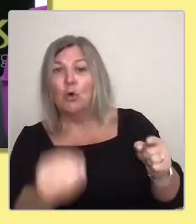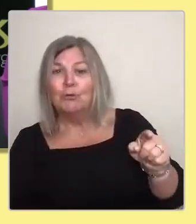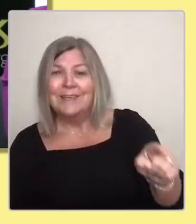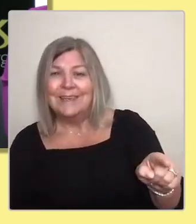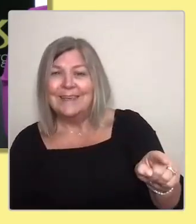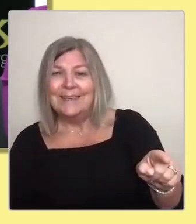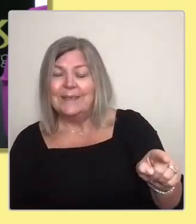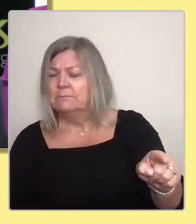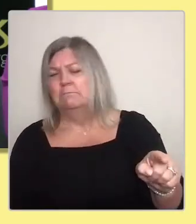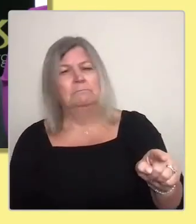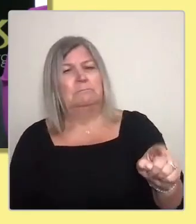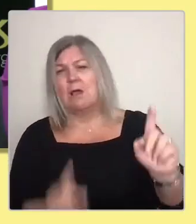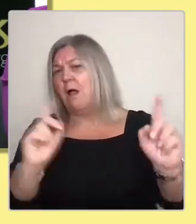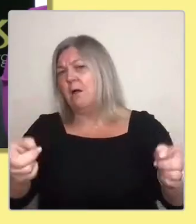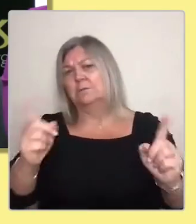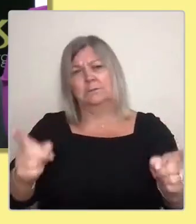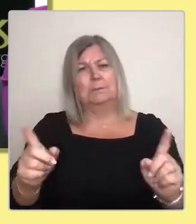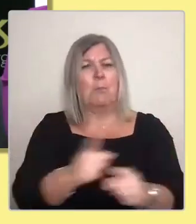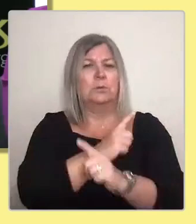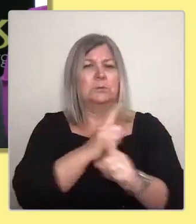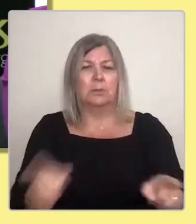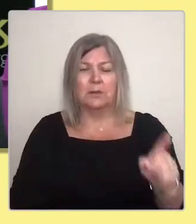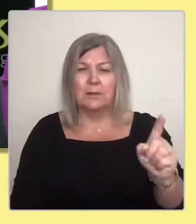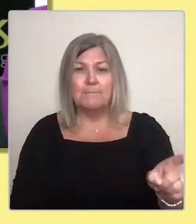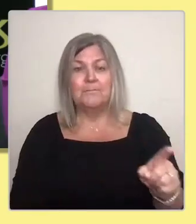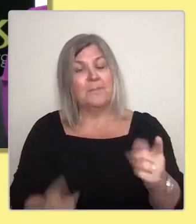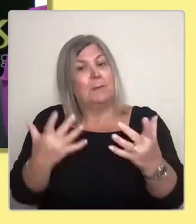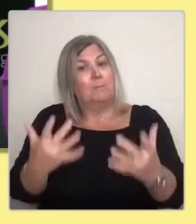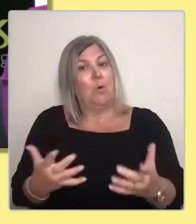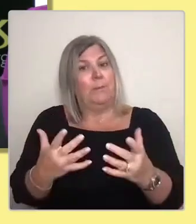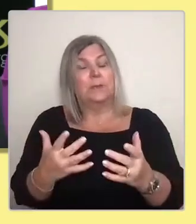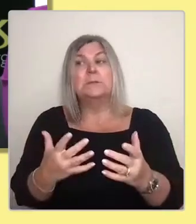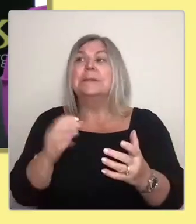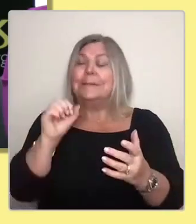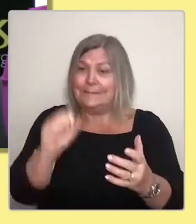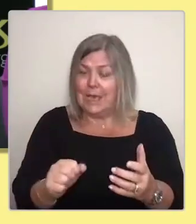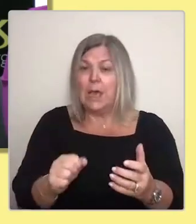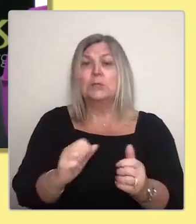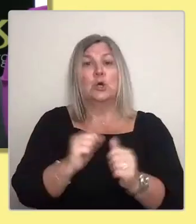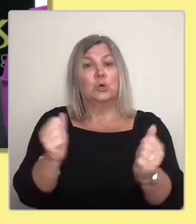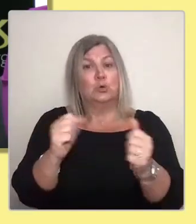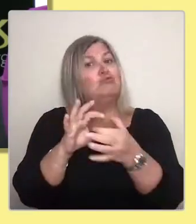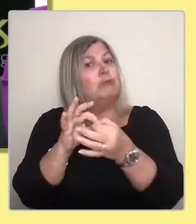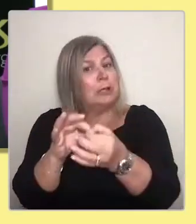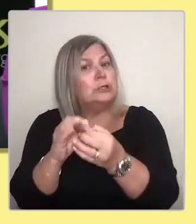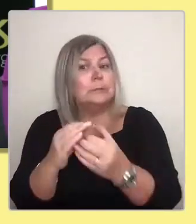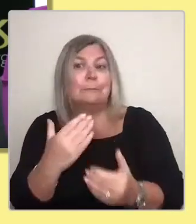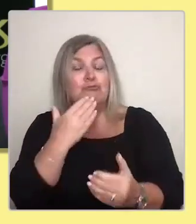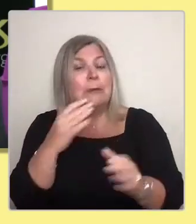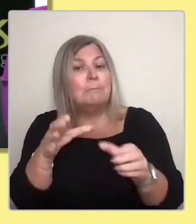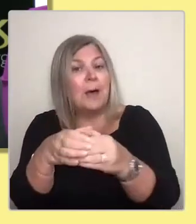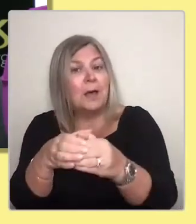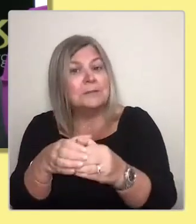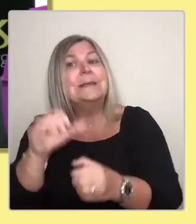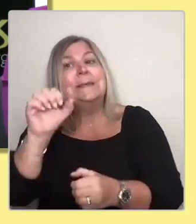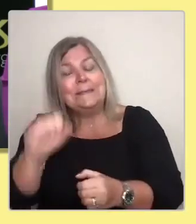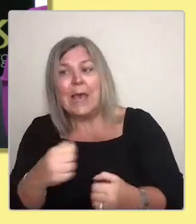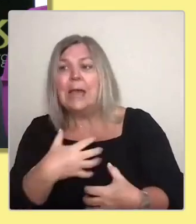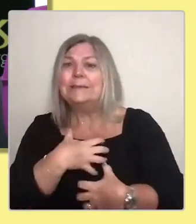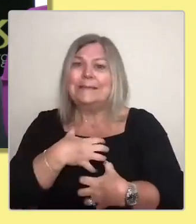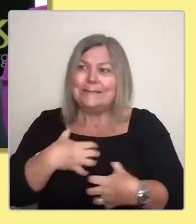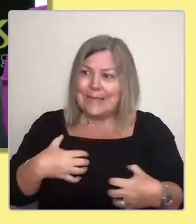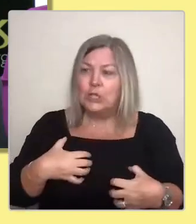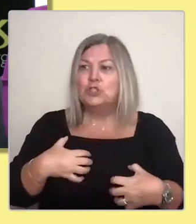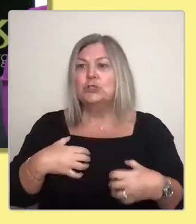good relationship with our Green Party locally. Got tensions, got disagreements, but a good relationship. We can't afford to let